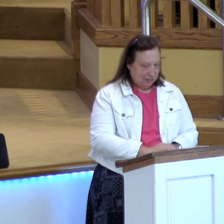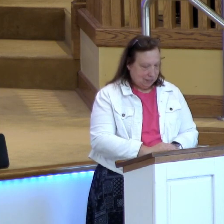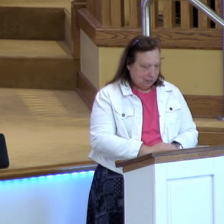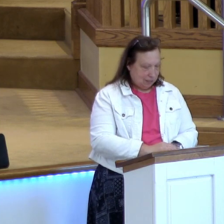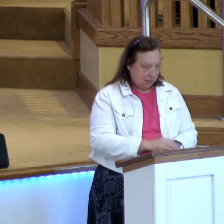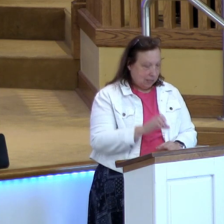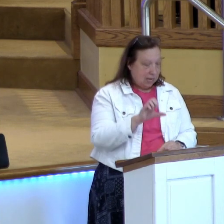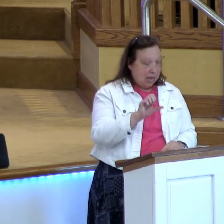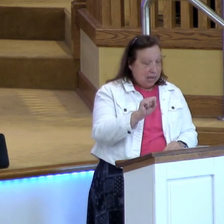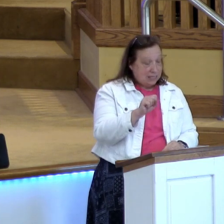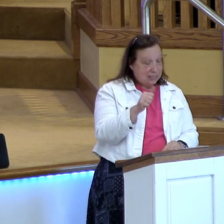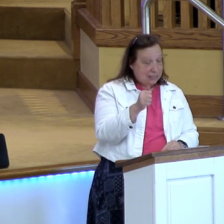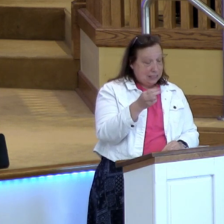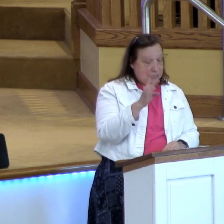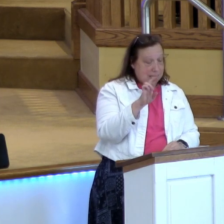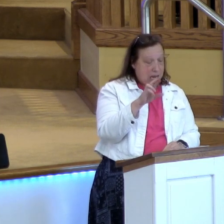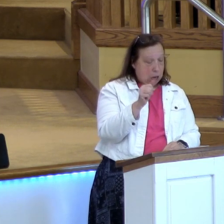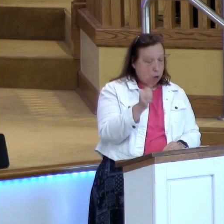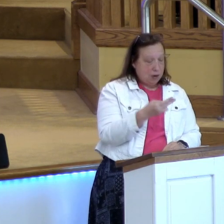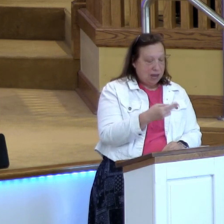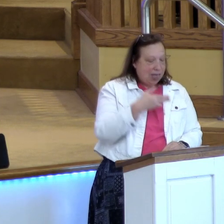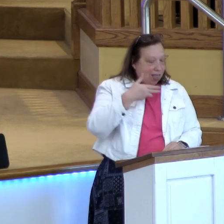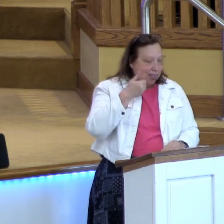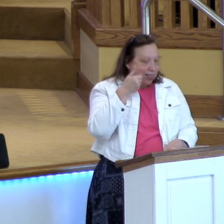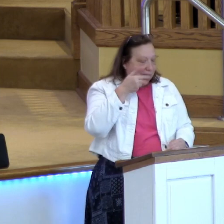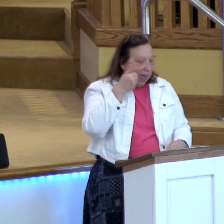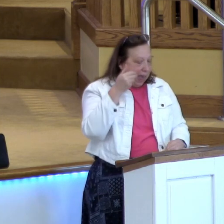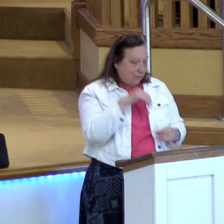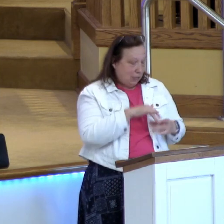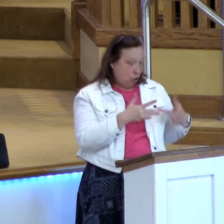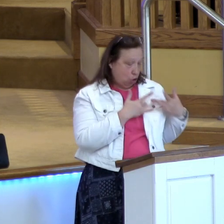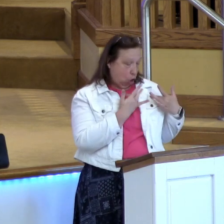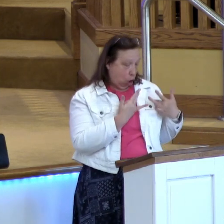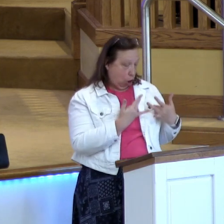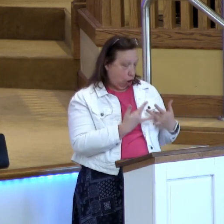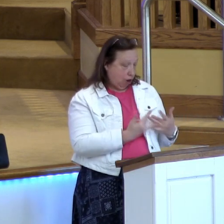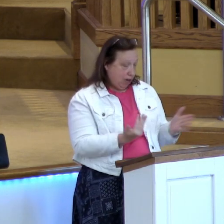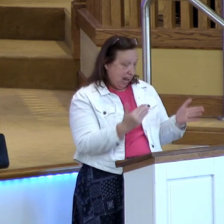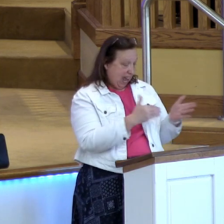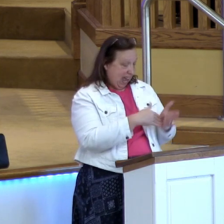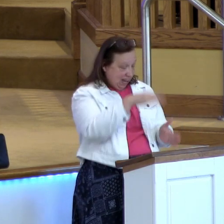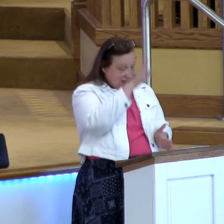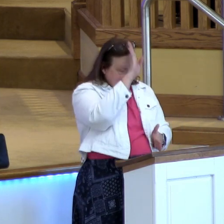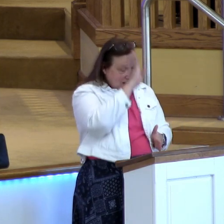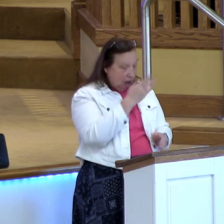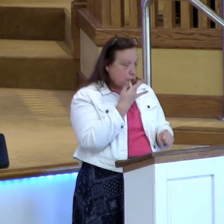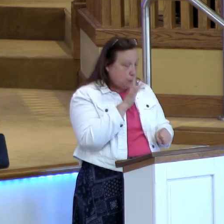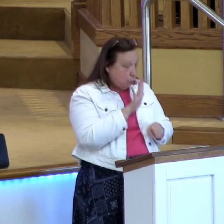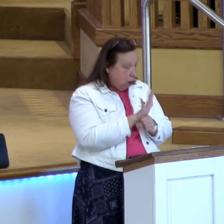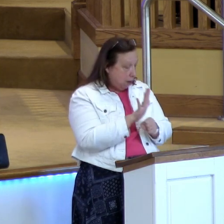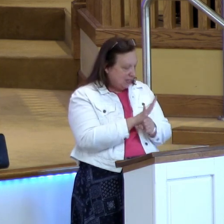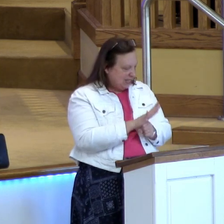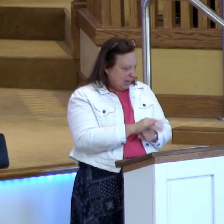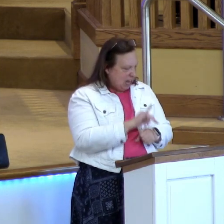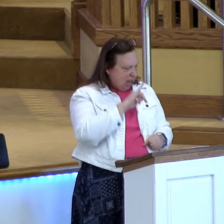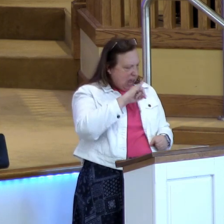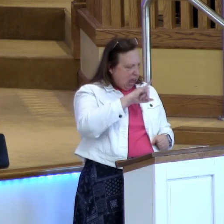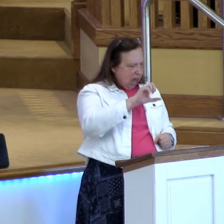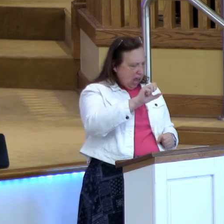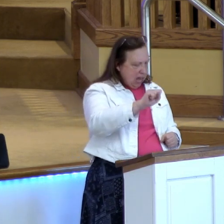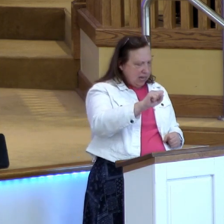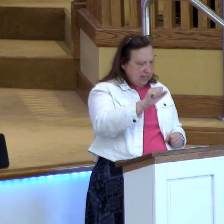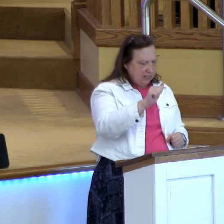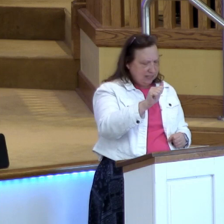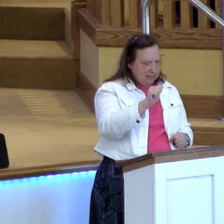Sarah laughed in her heart at God's promise. Isaac